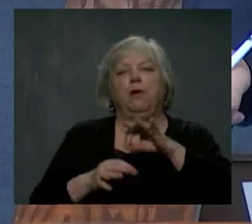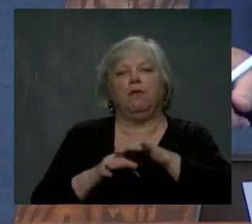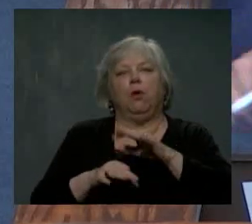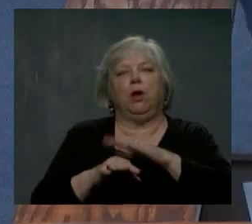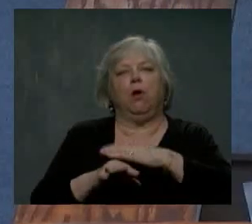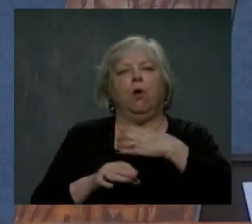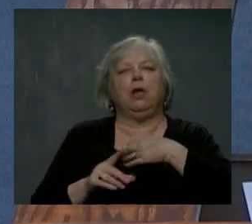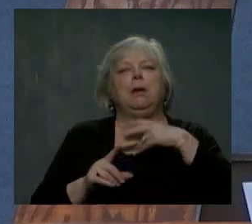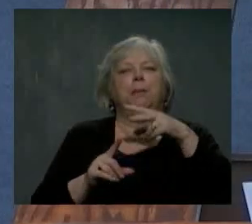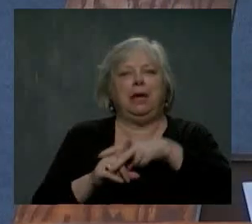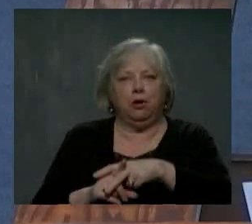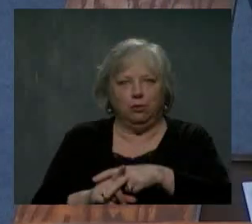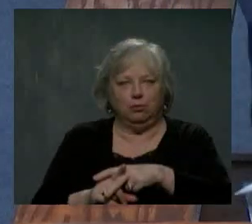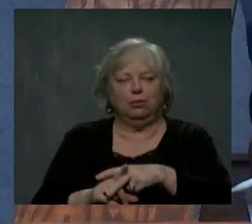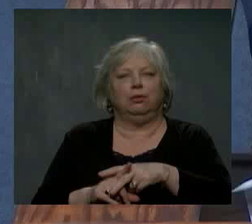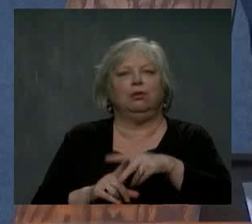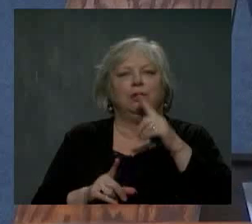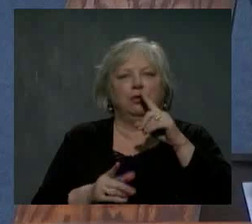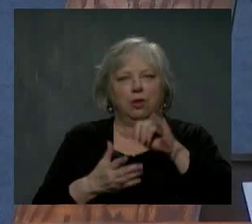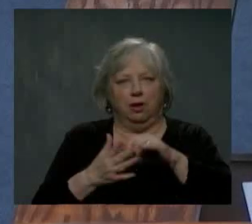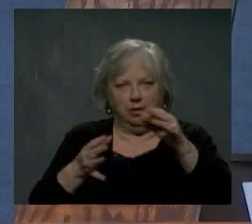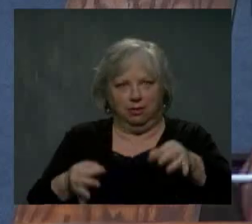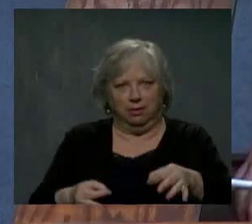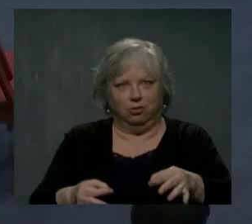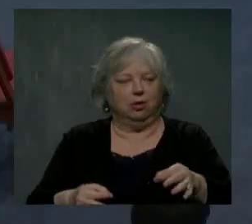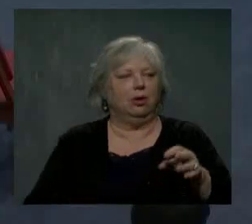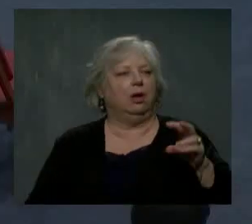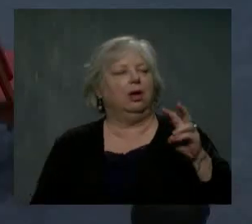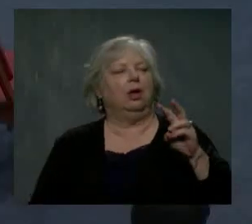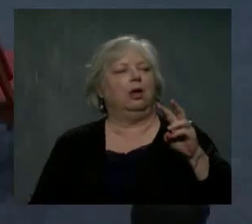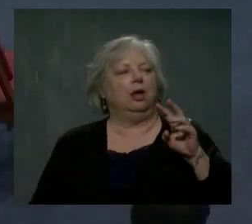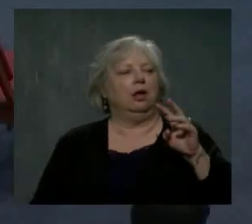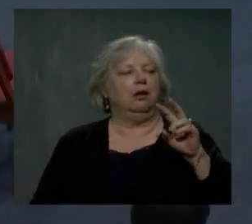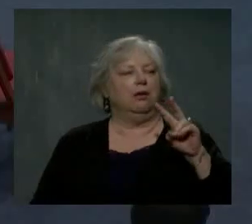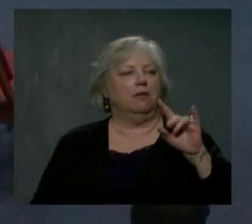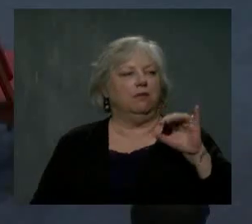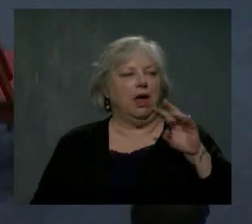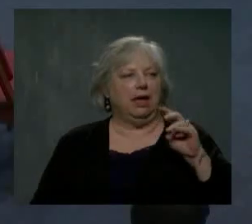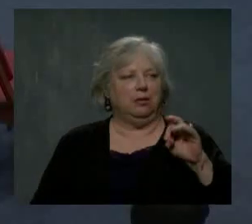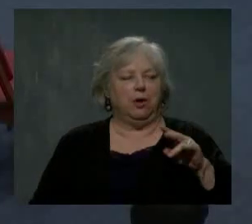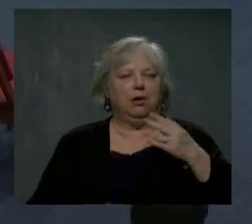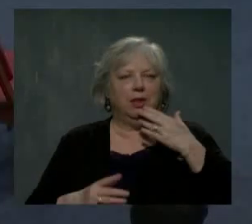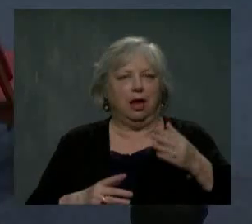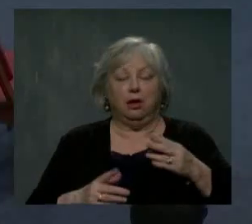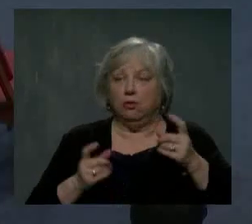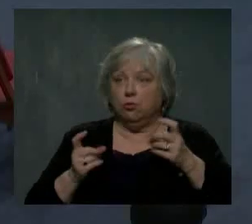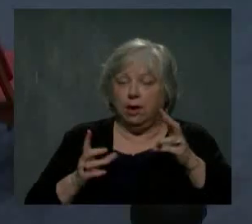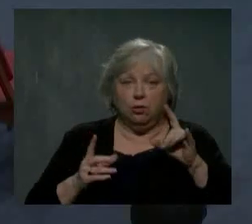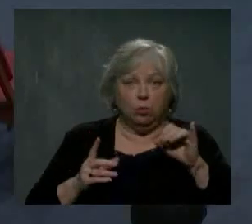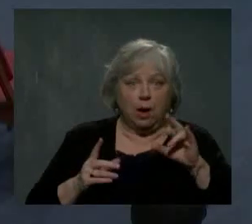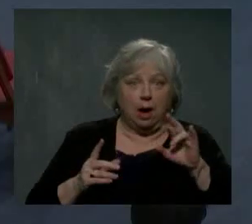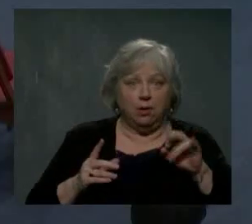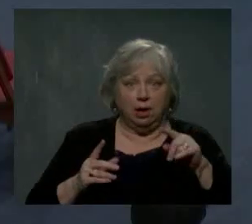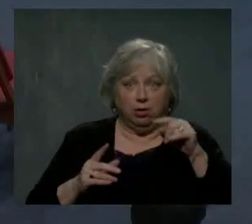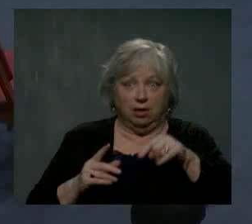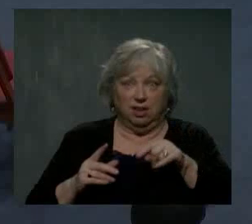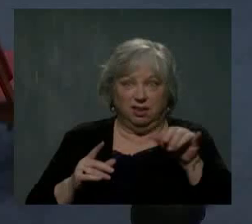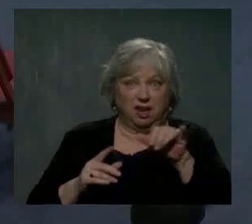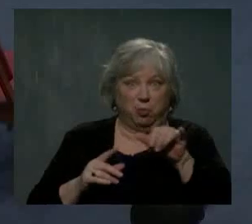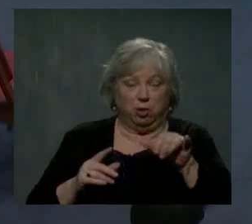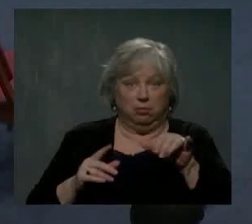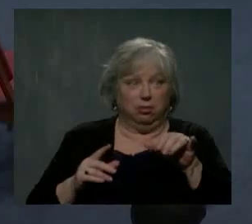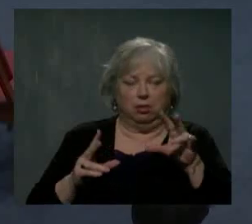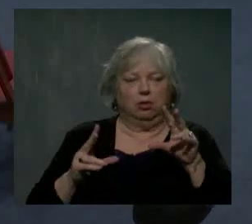that. Thank you. Thank you, Director. Director Ryrick, is yours on this item? Okay, then